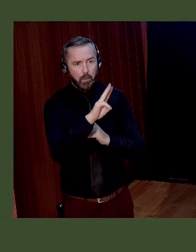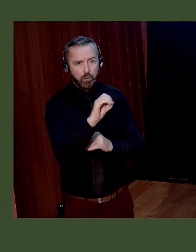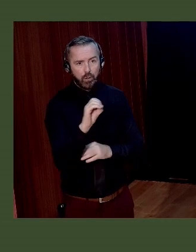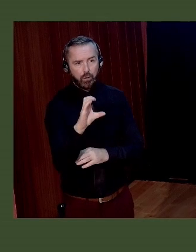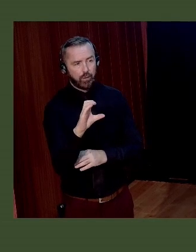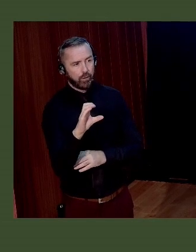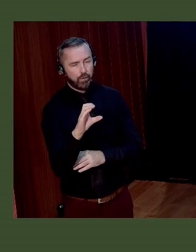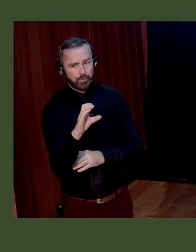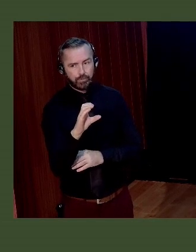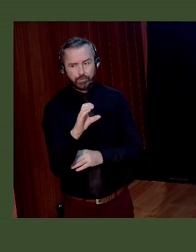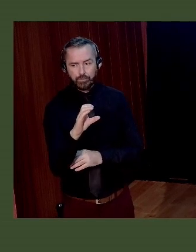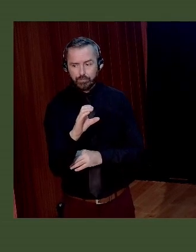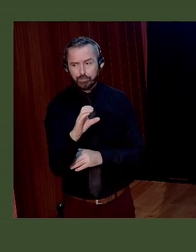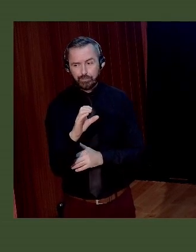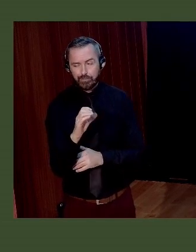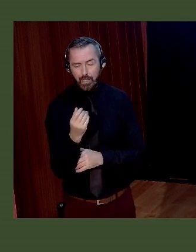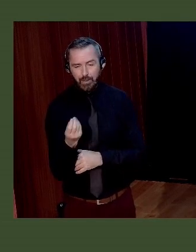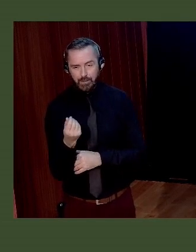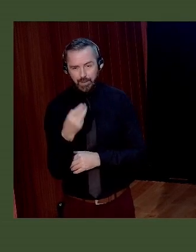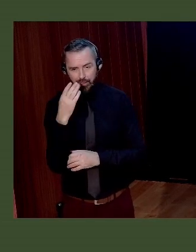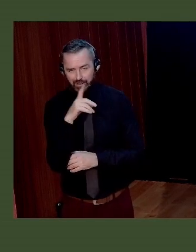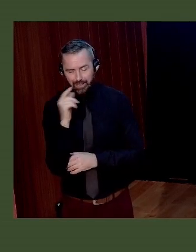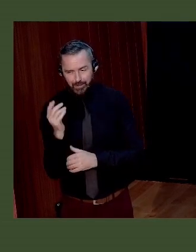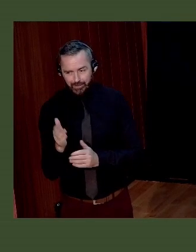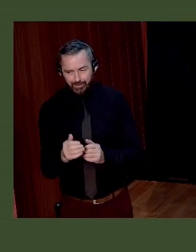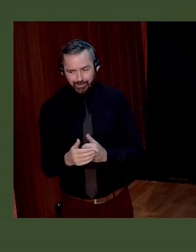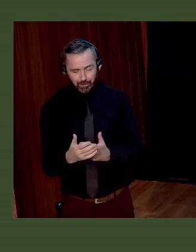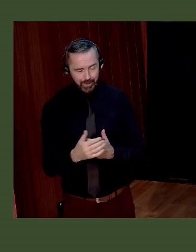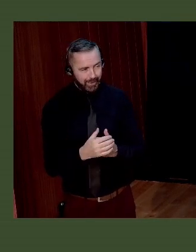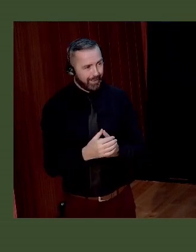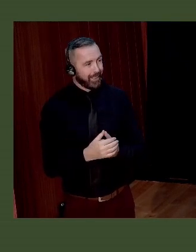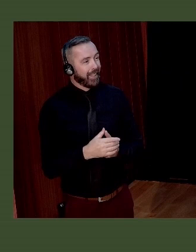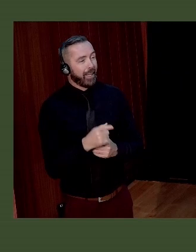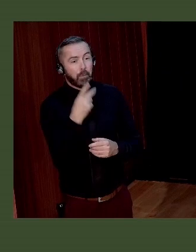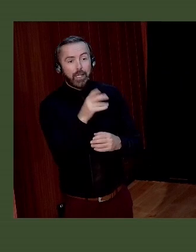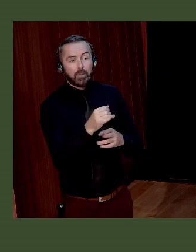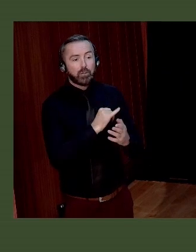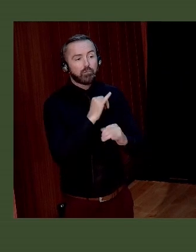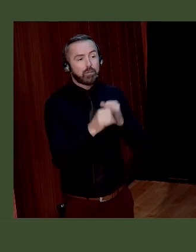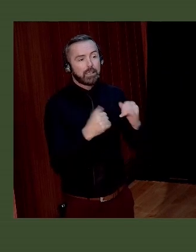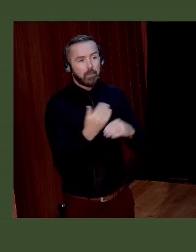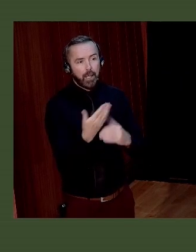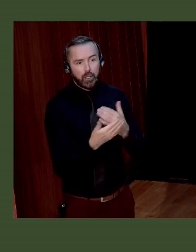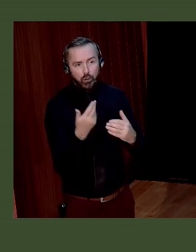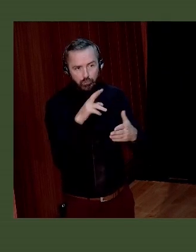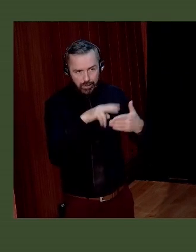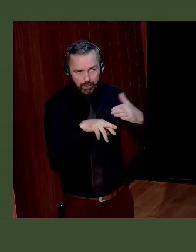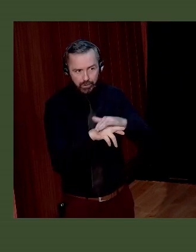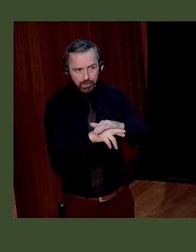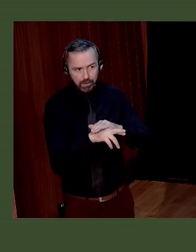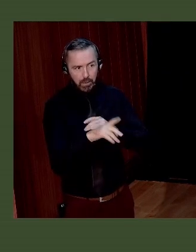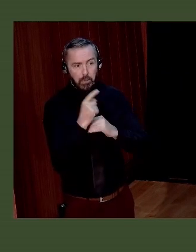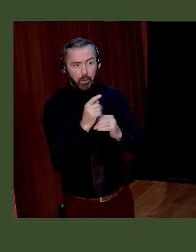O'Connor, who started out writing for adults and who was criticised by young readers, but he turned towards the